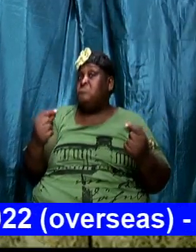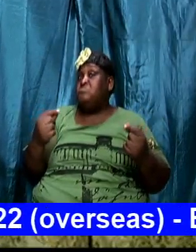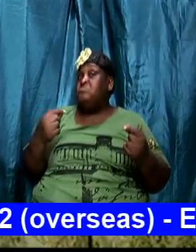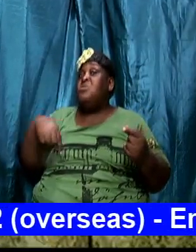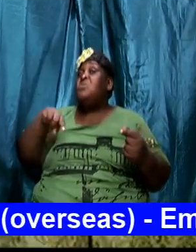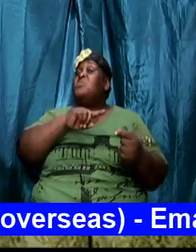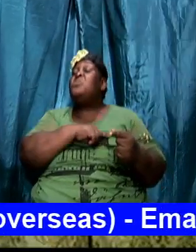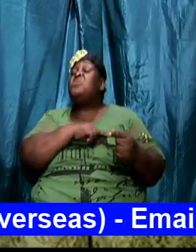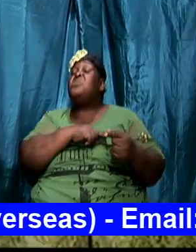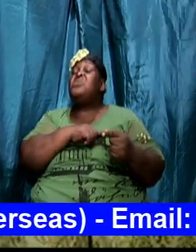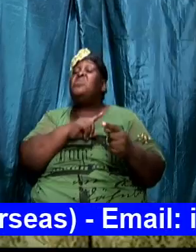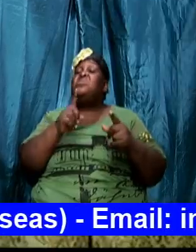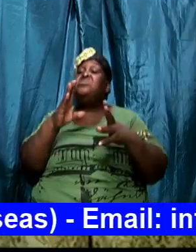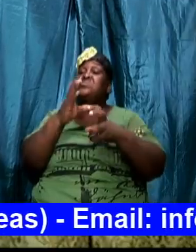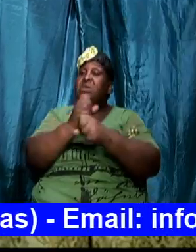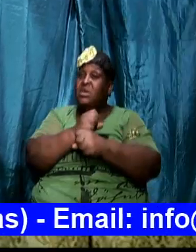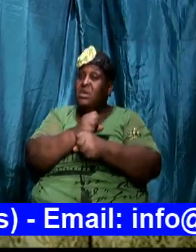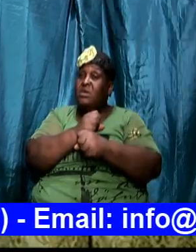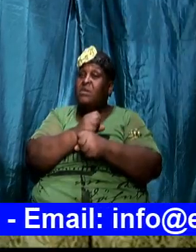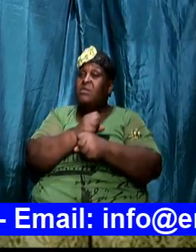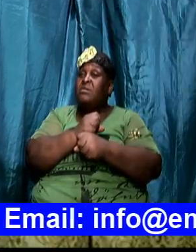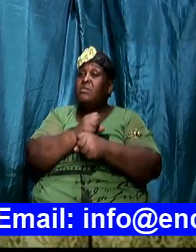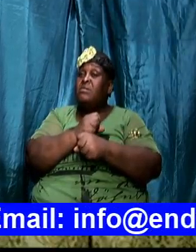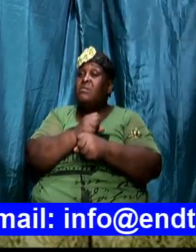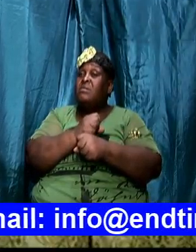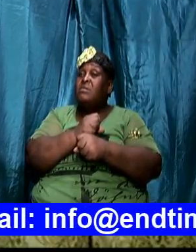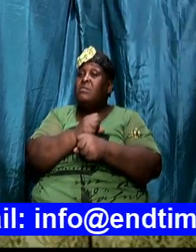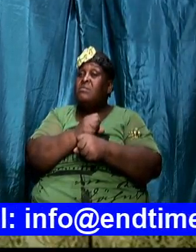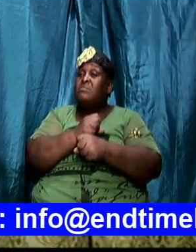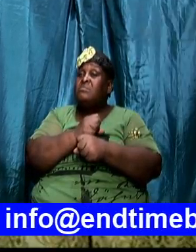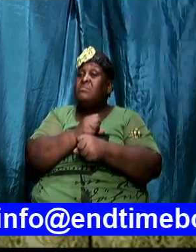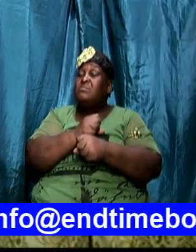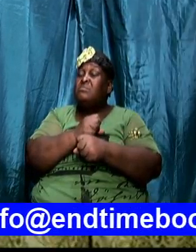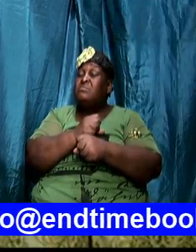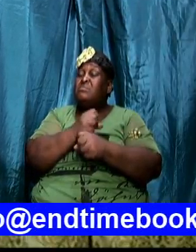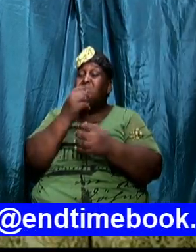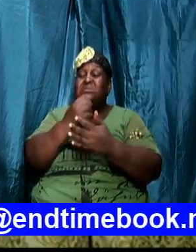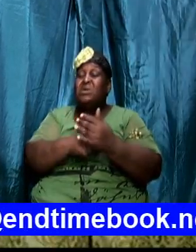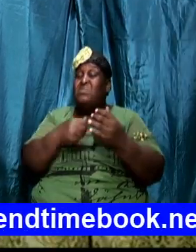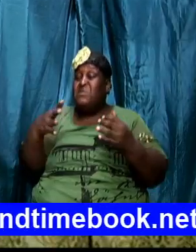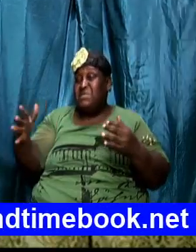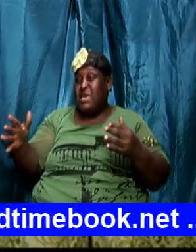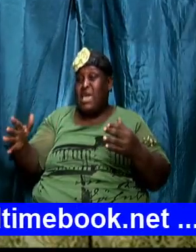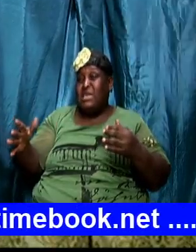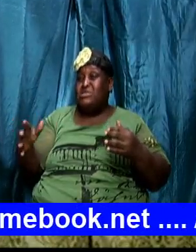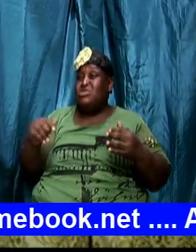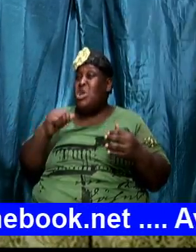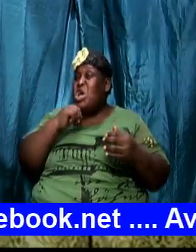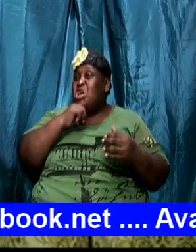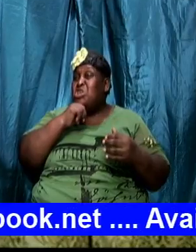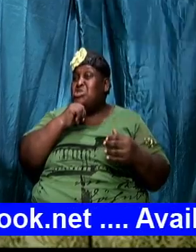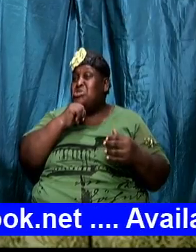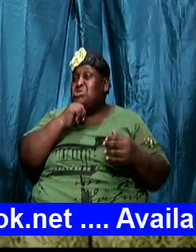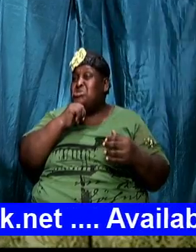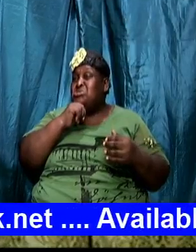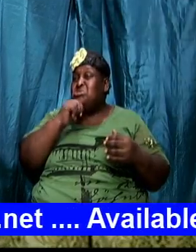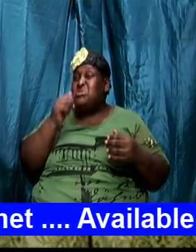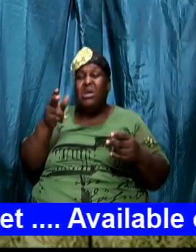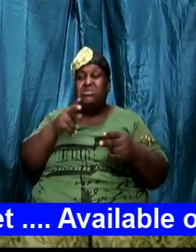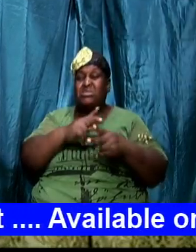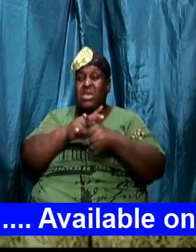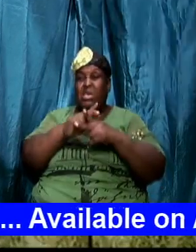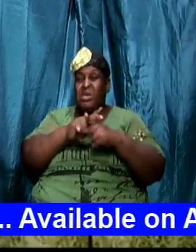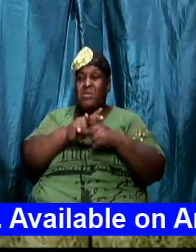to take some things for granted. Yes, we are going to allow some things to slip.